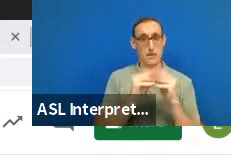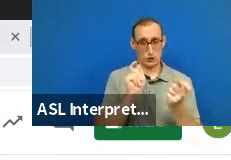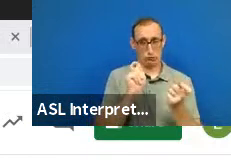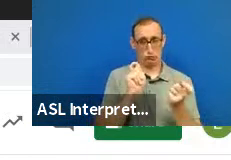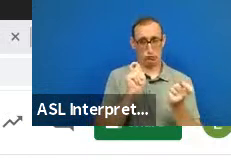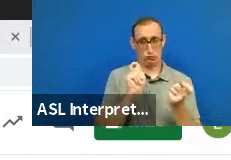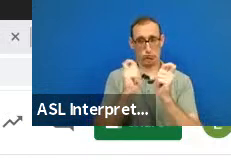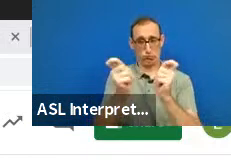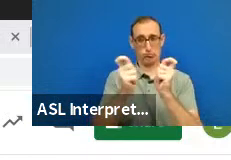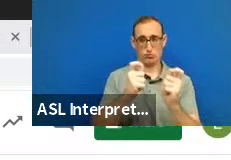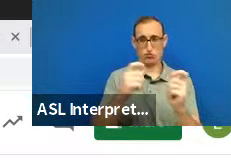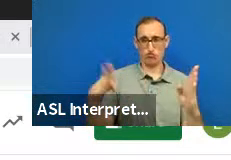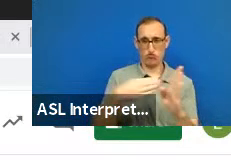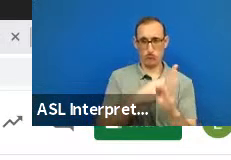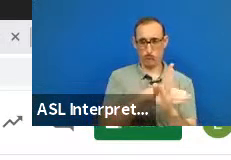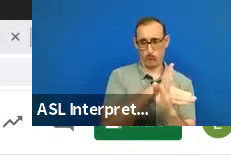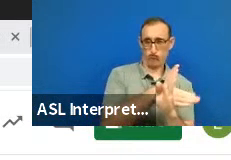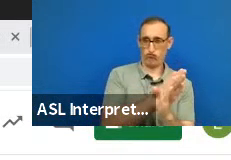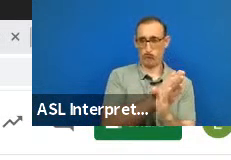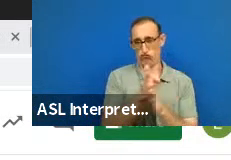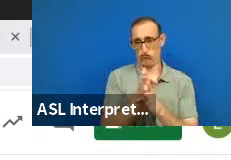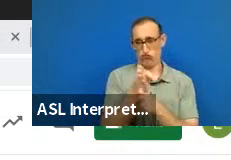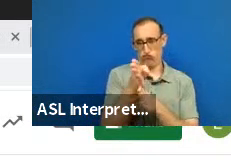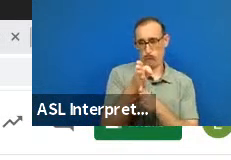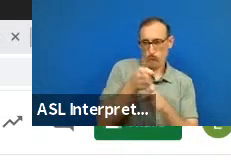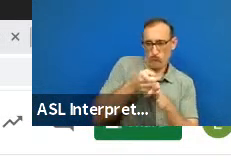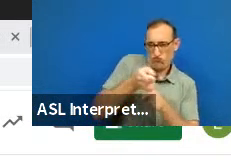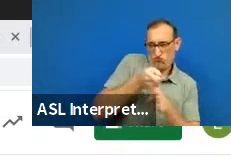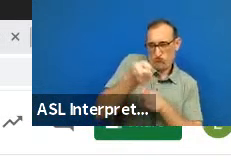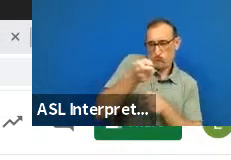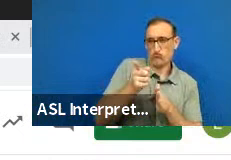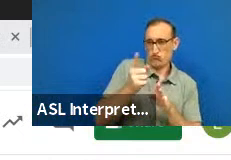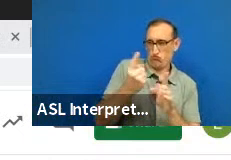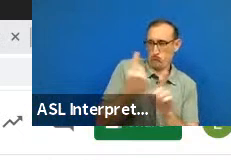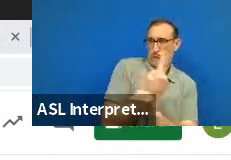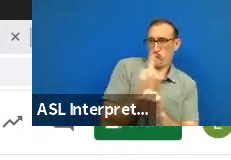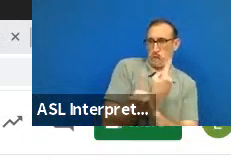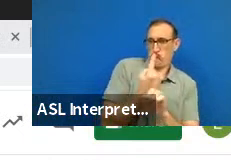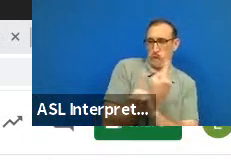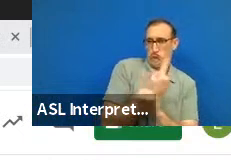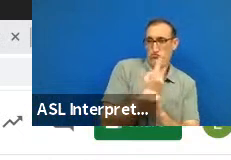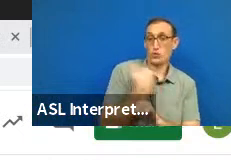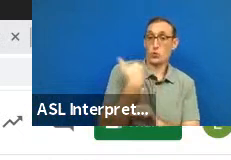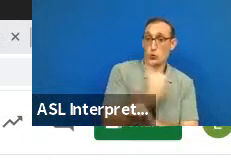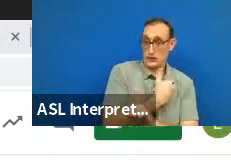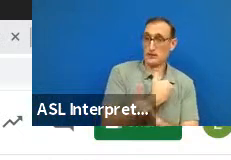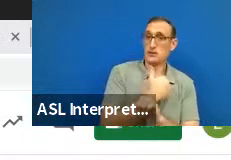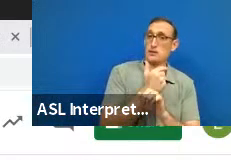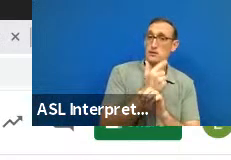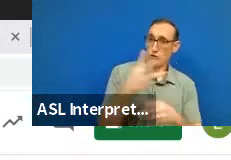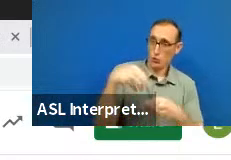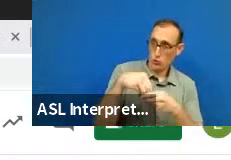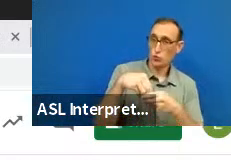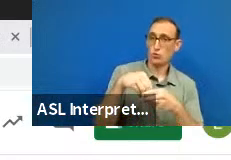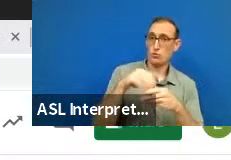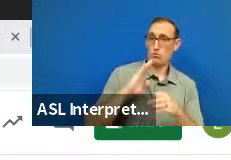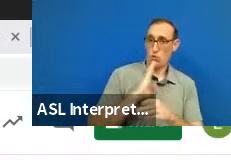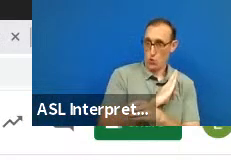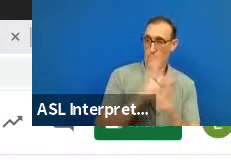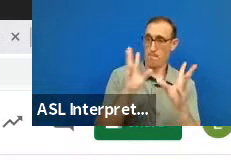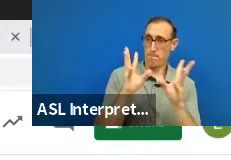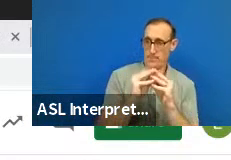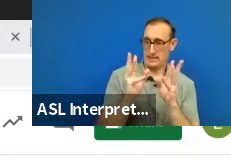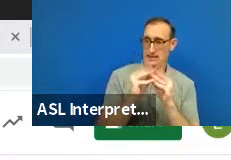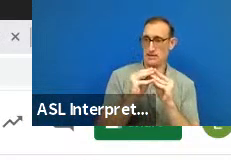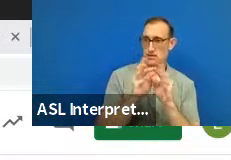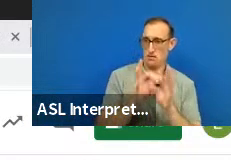it's very important that you use Robert's Rules of Order. And if you do that, it's no doubt that the